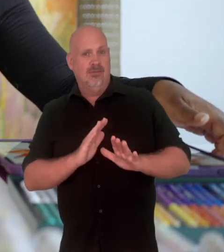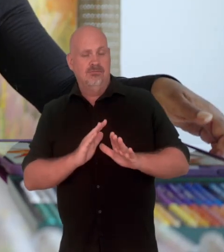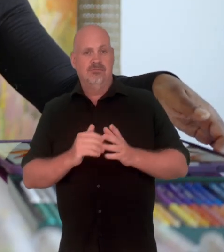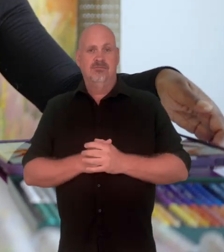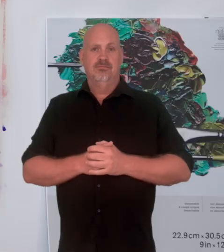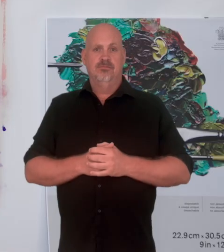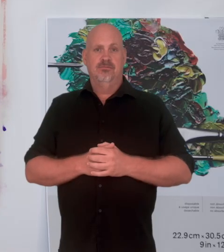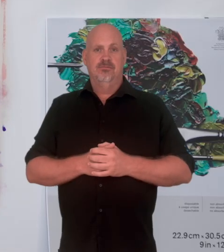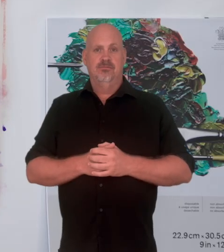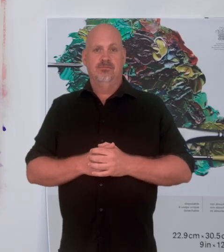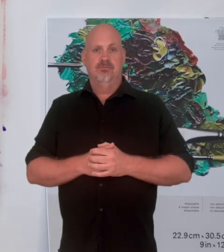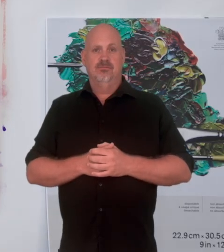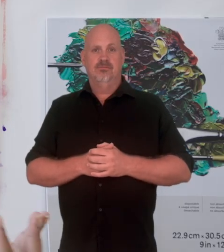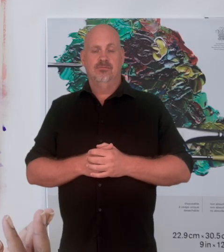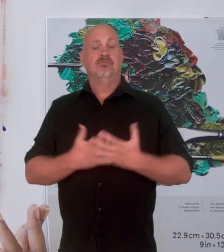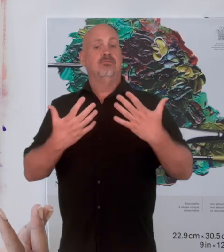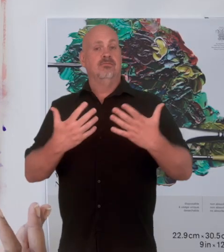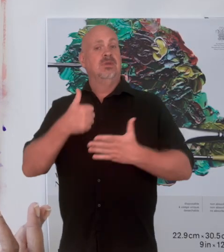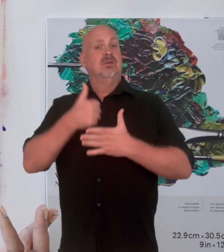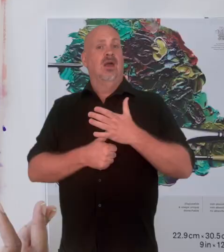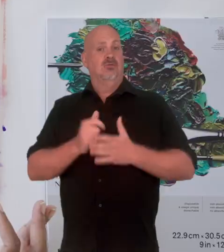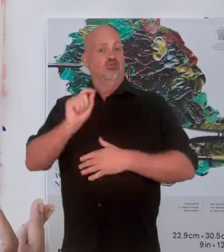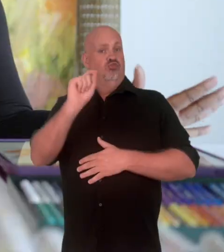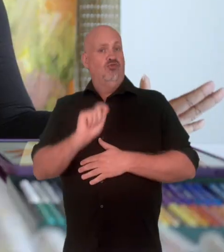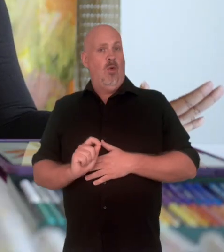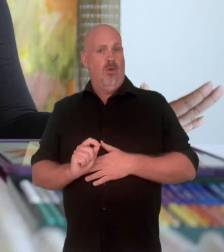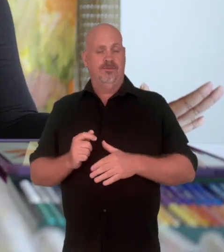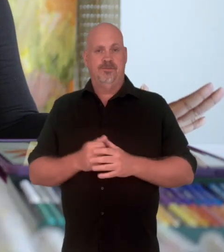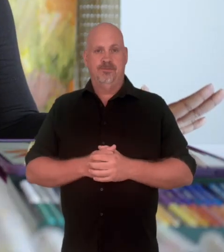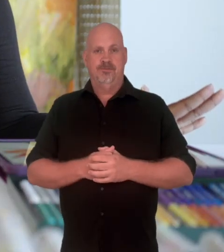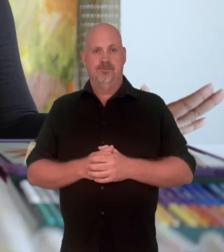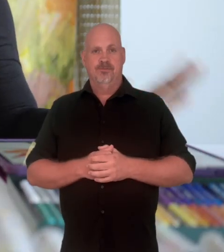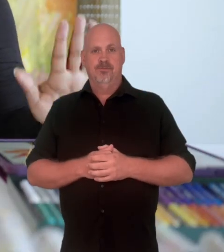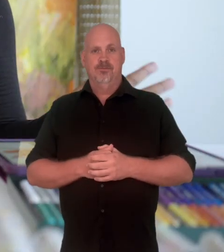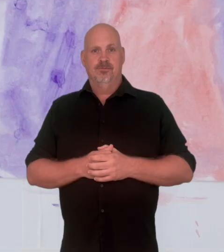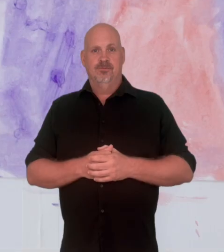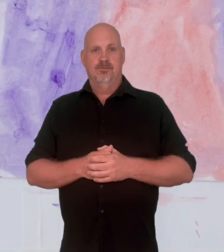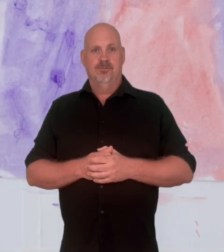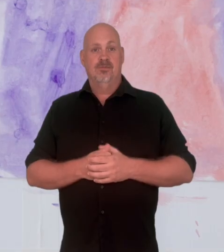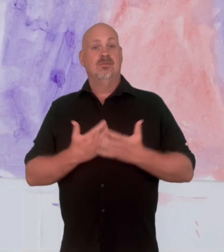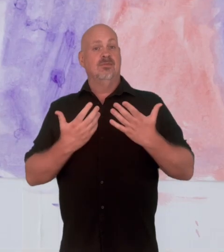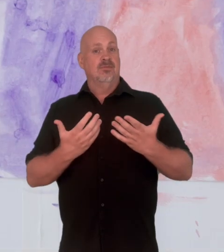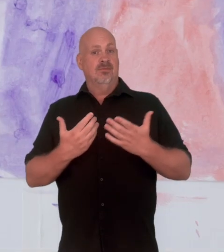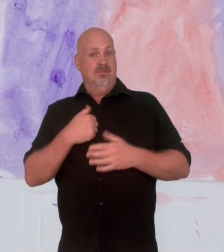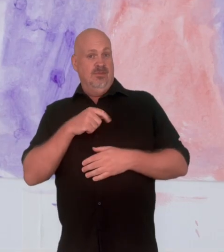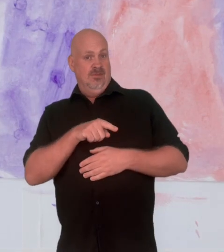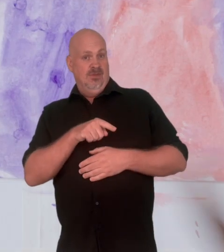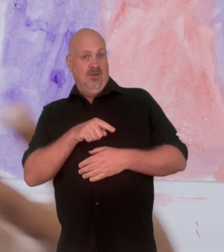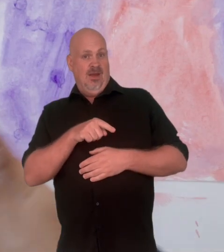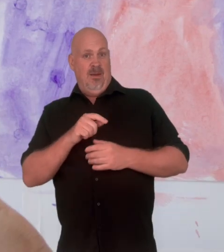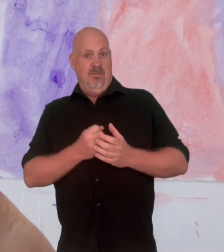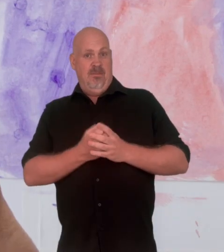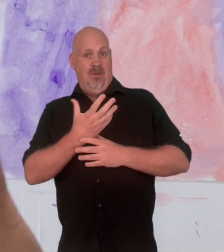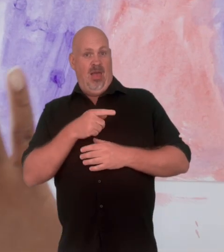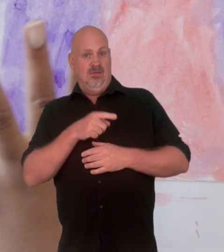and this is what we'll be working with, this plant. And if you look at it, it's basically just a lot of triangles. So it's, if you just